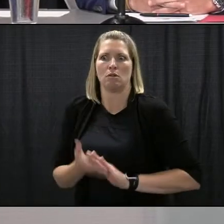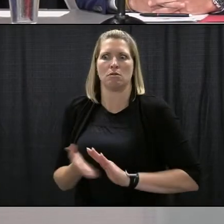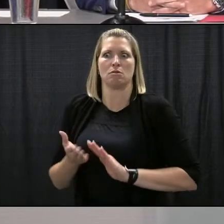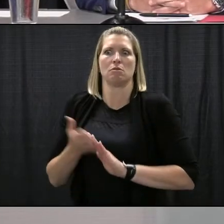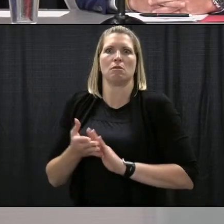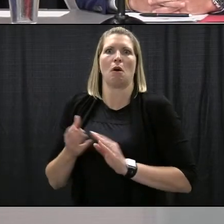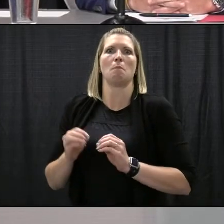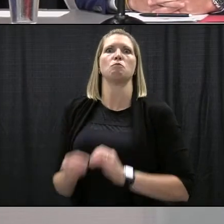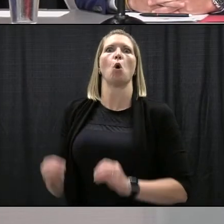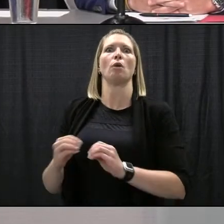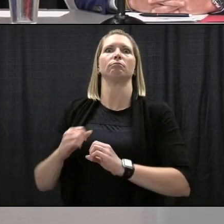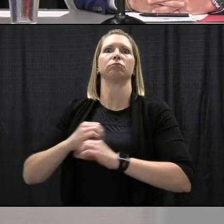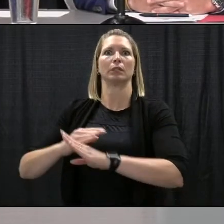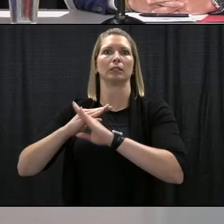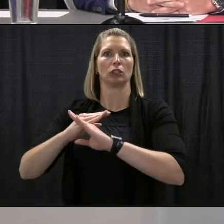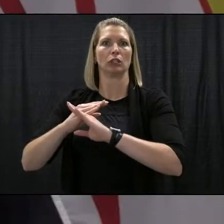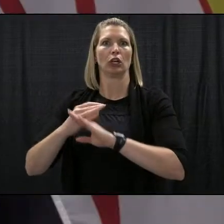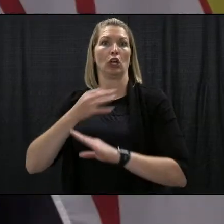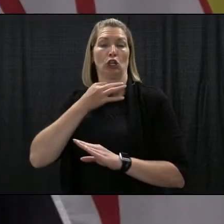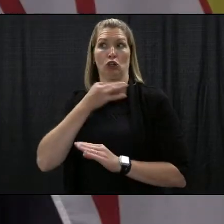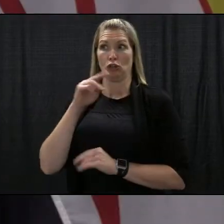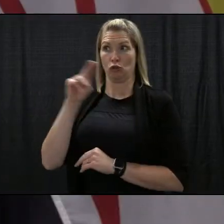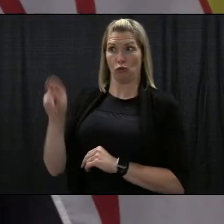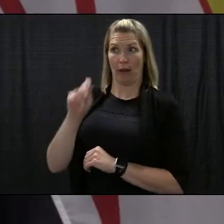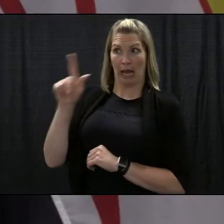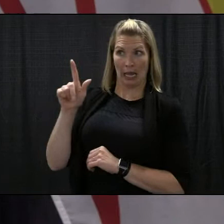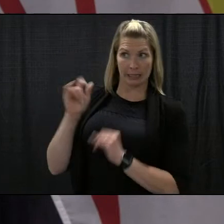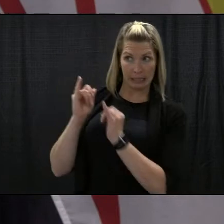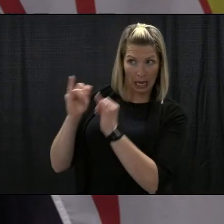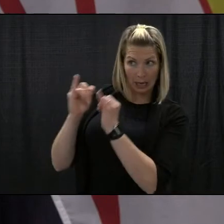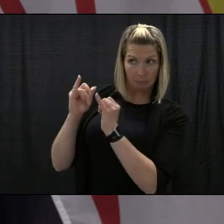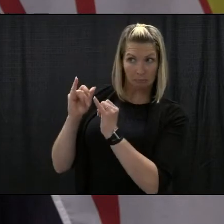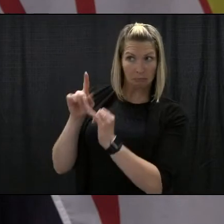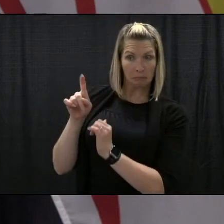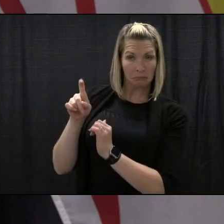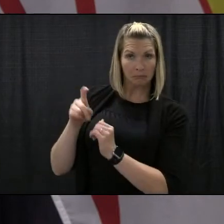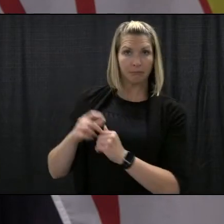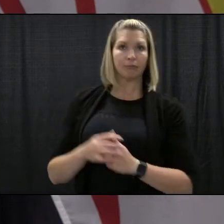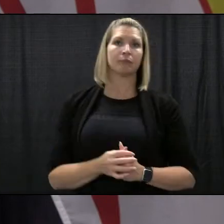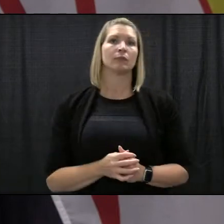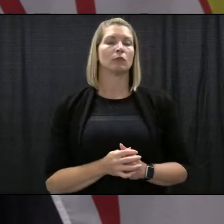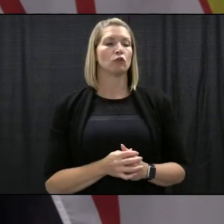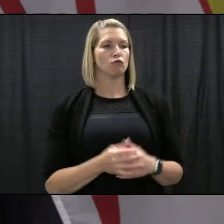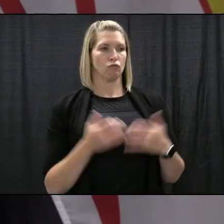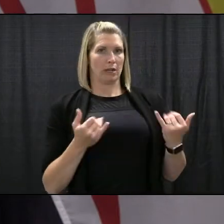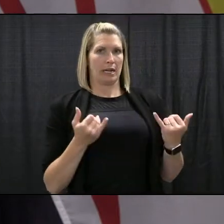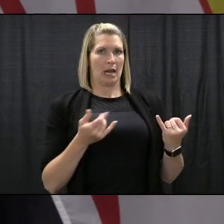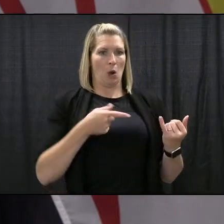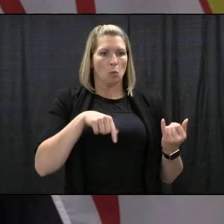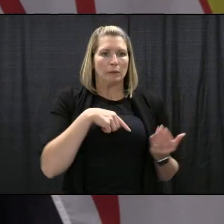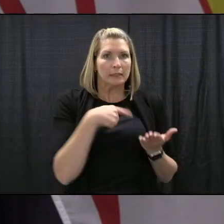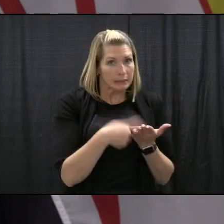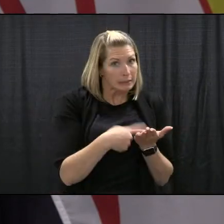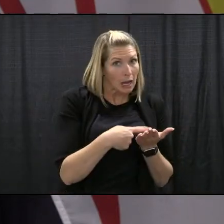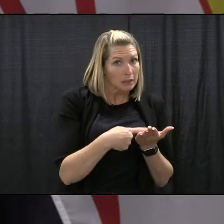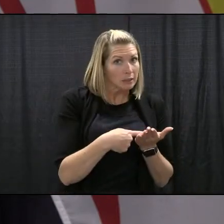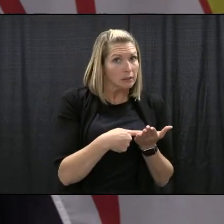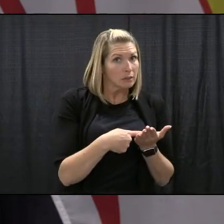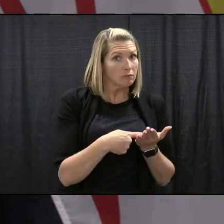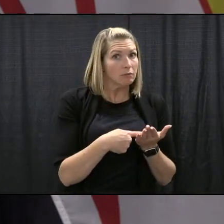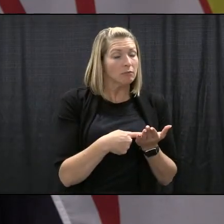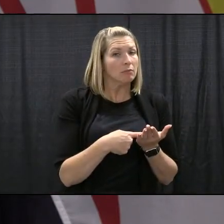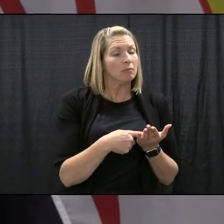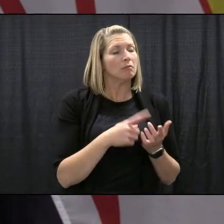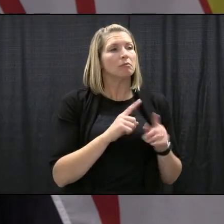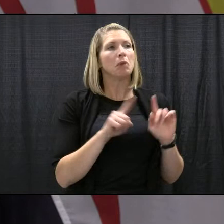So certainly at this point, those discussions are happening, but we are